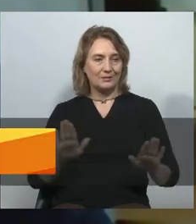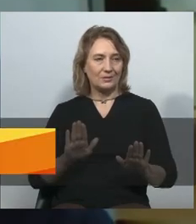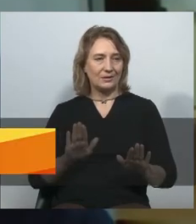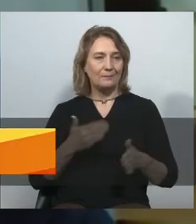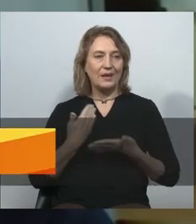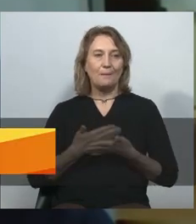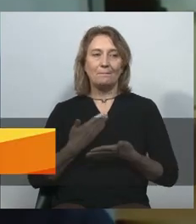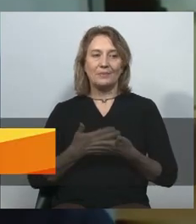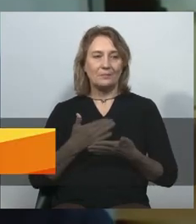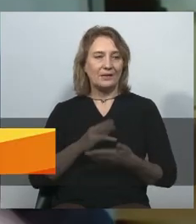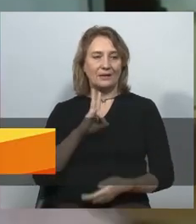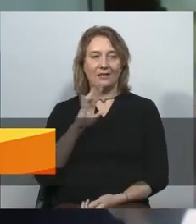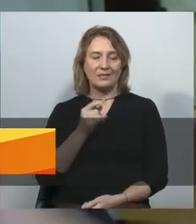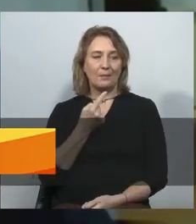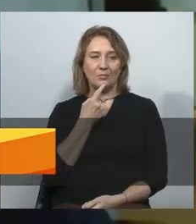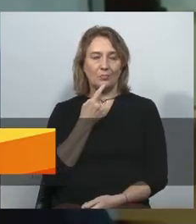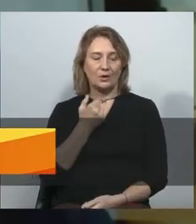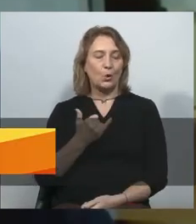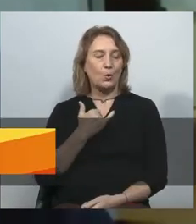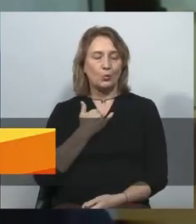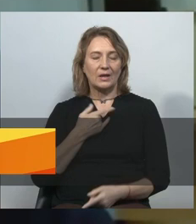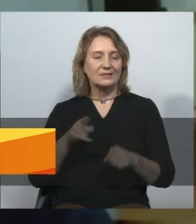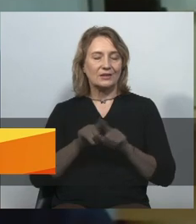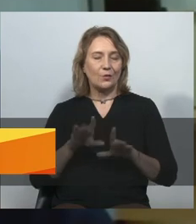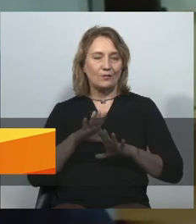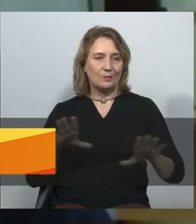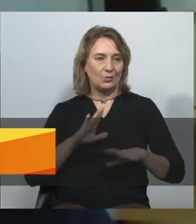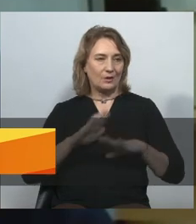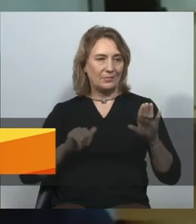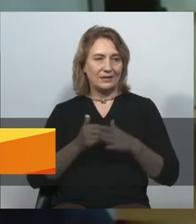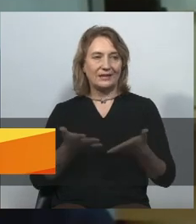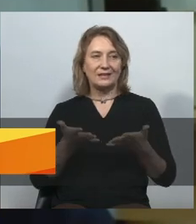haven't received any requests like that yet, and we haven't tried to reach out to them.